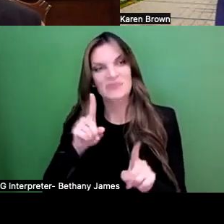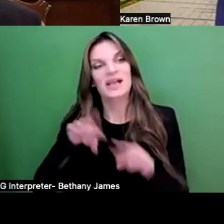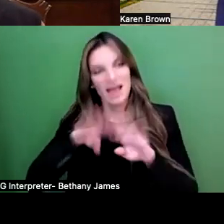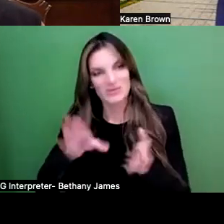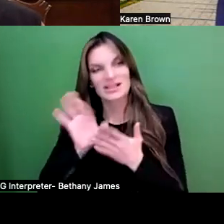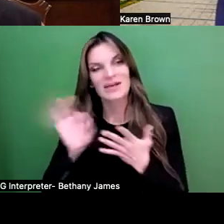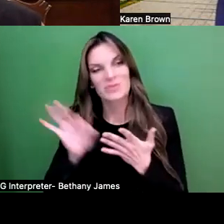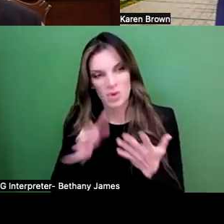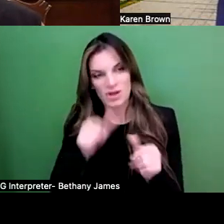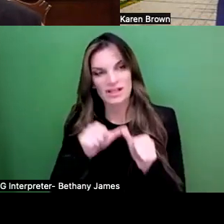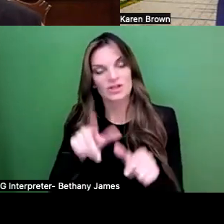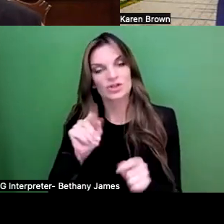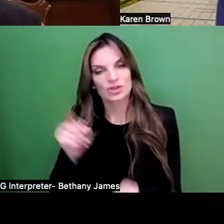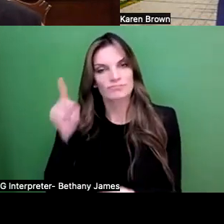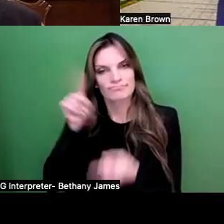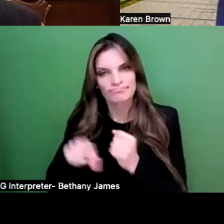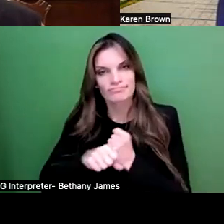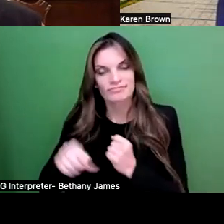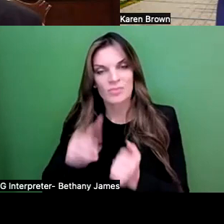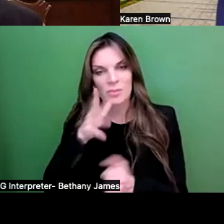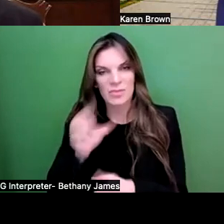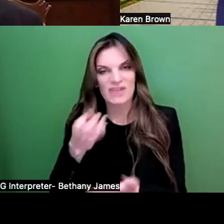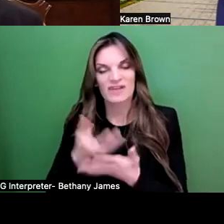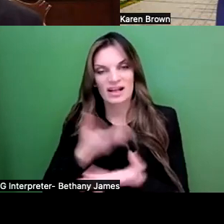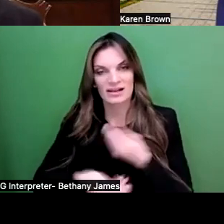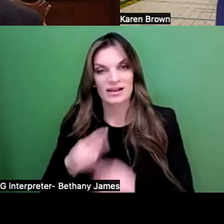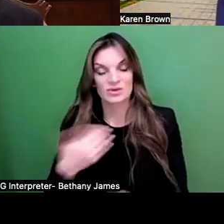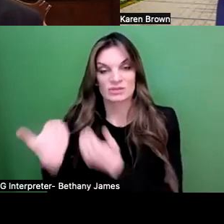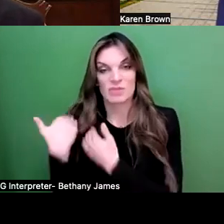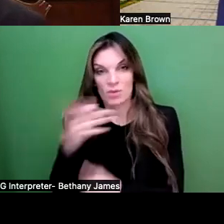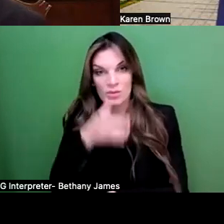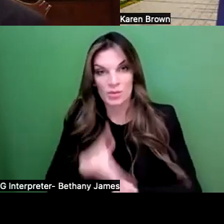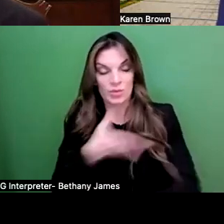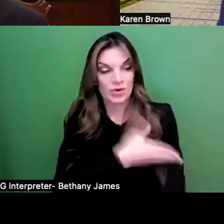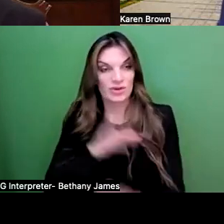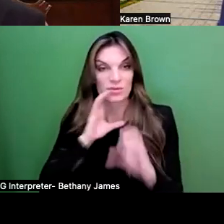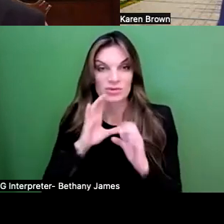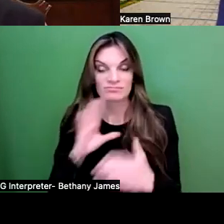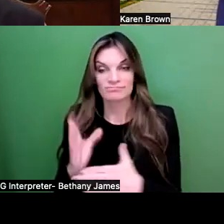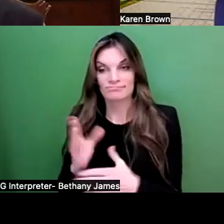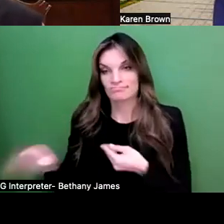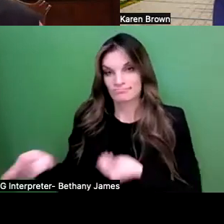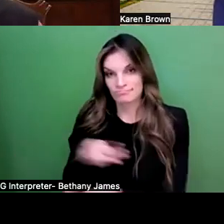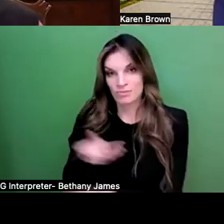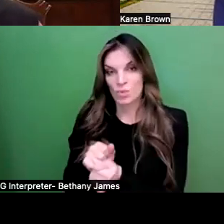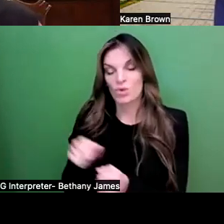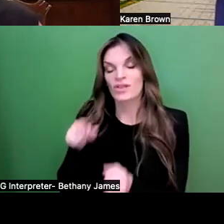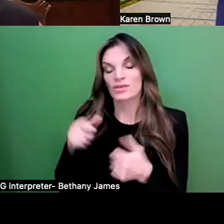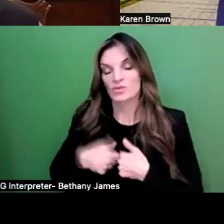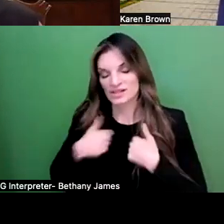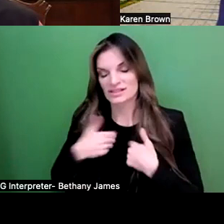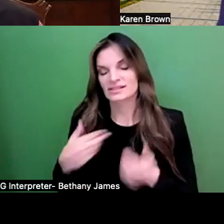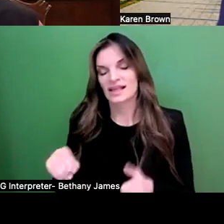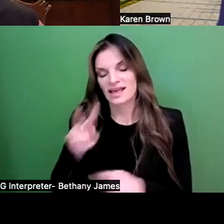to cut red tape, be financially responsible, and improve communications between residents and Village Hall. We'll